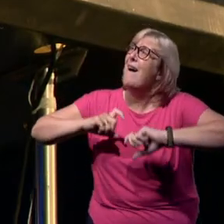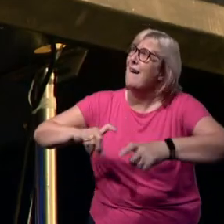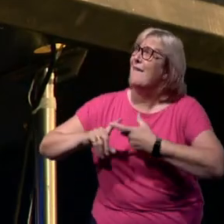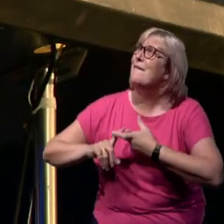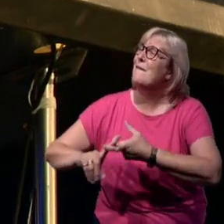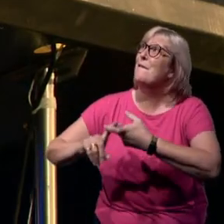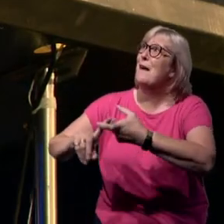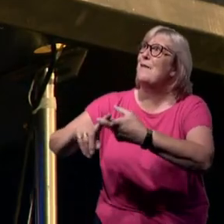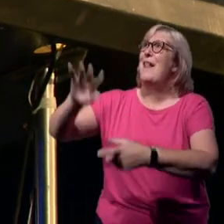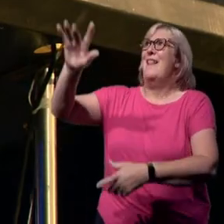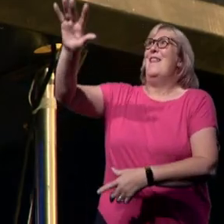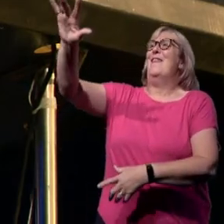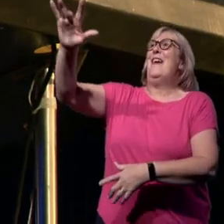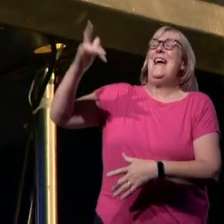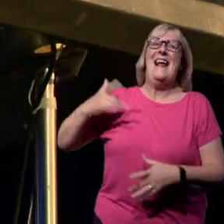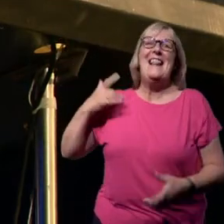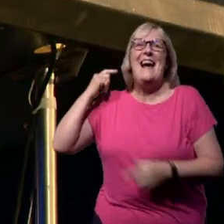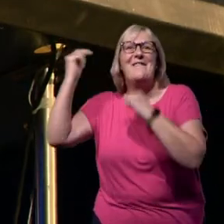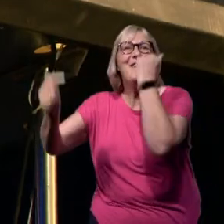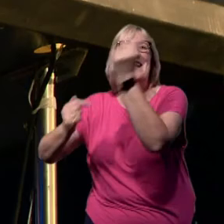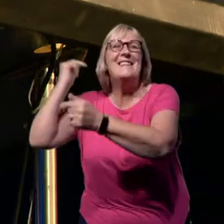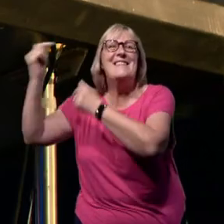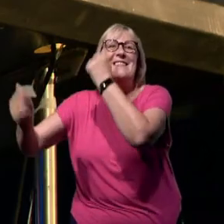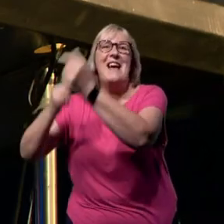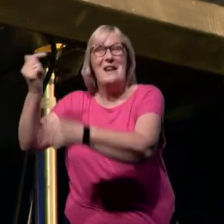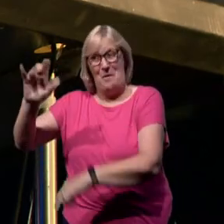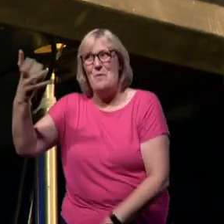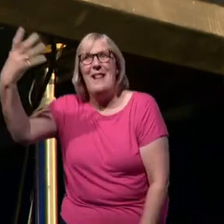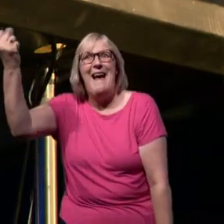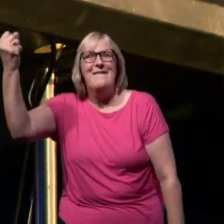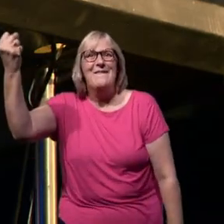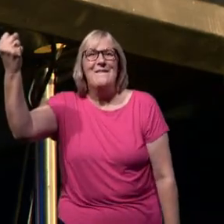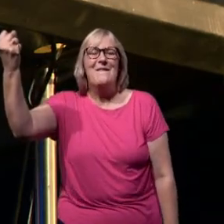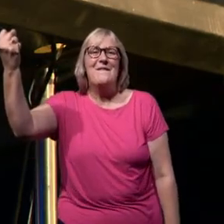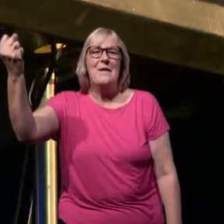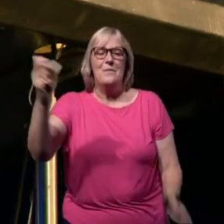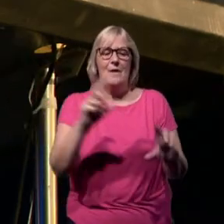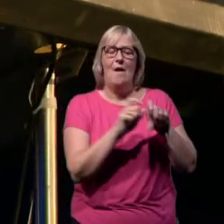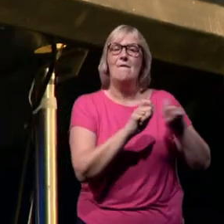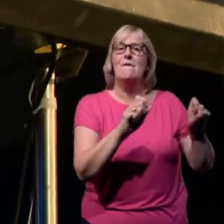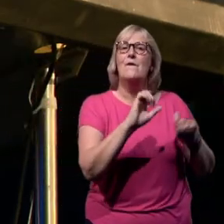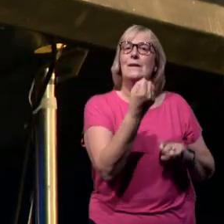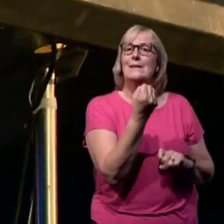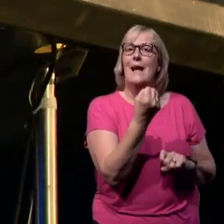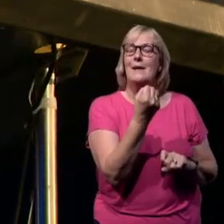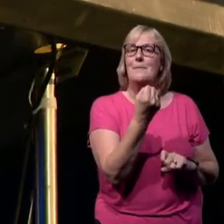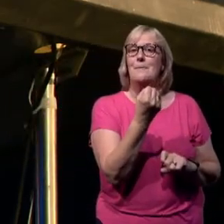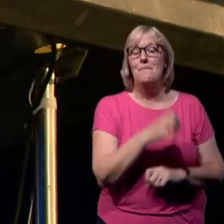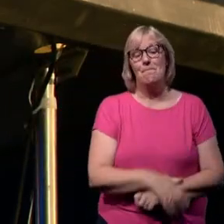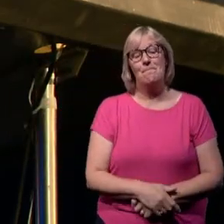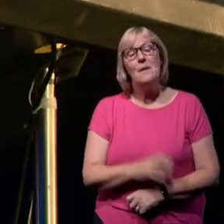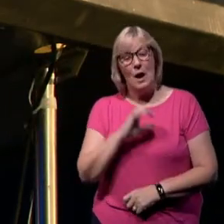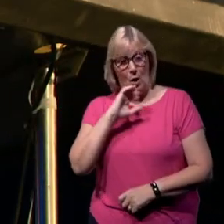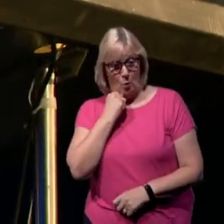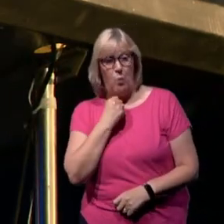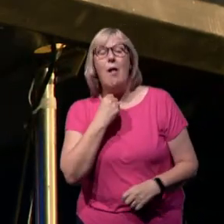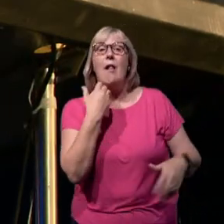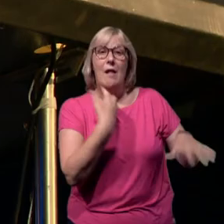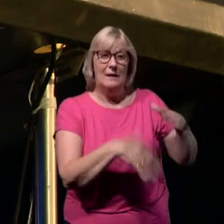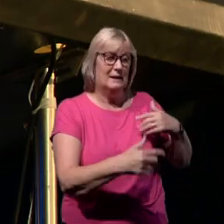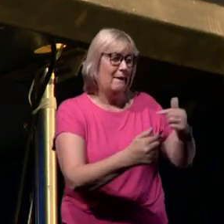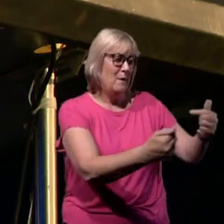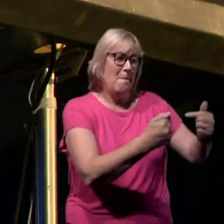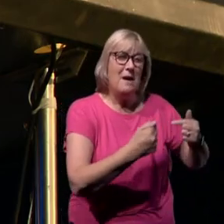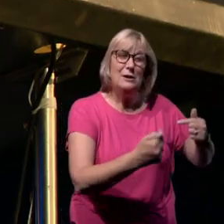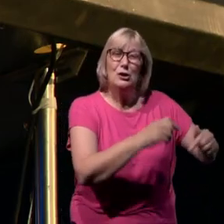there is life, eternal life to come. Verse 10 again. You will suffer persecution for